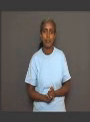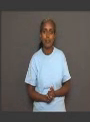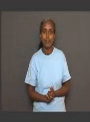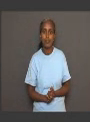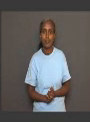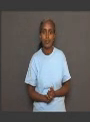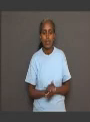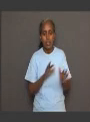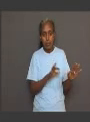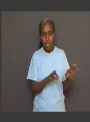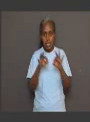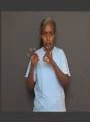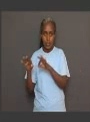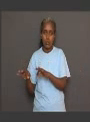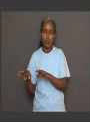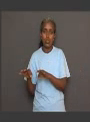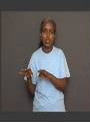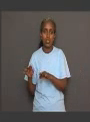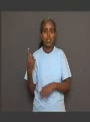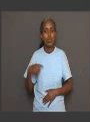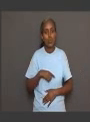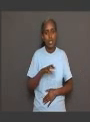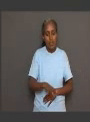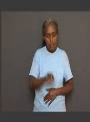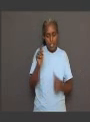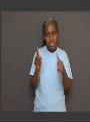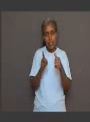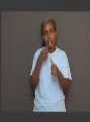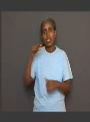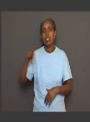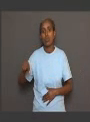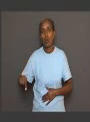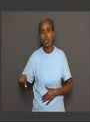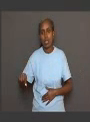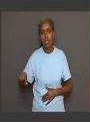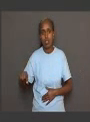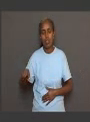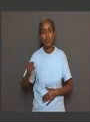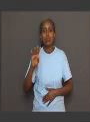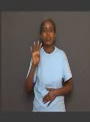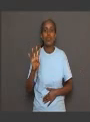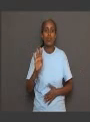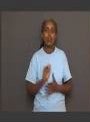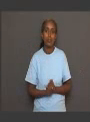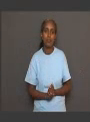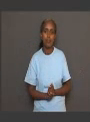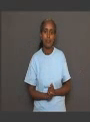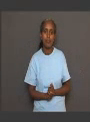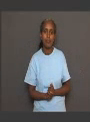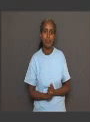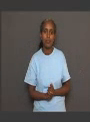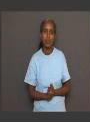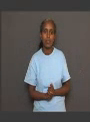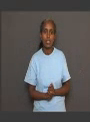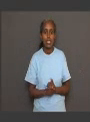0.5. By substitution, we find the first quartile to be 4.